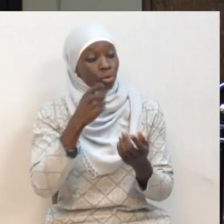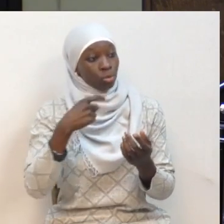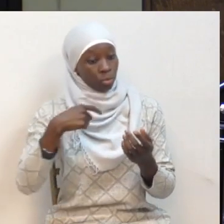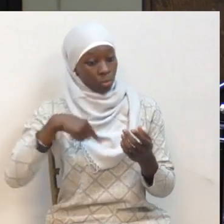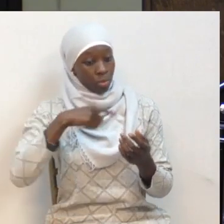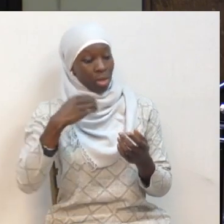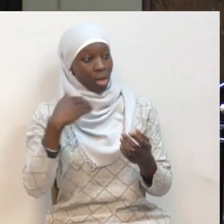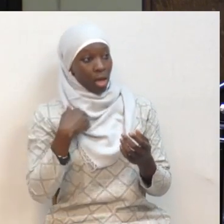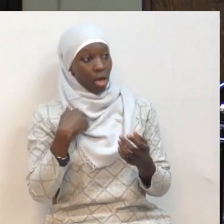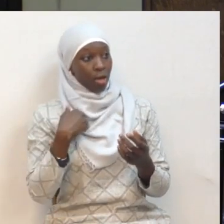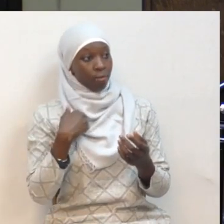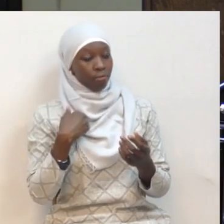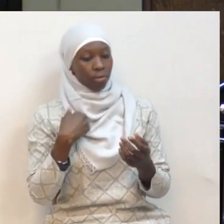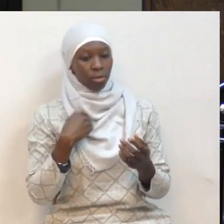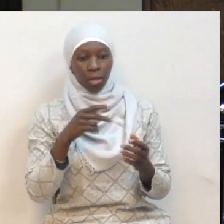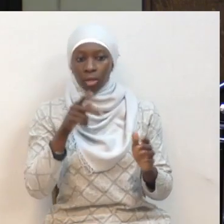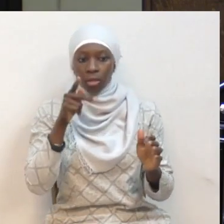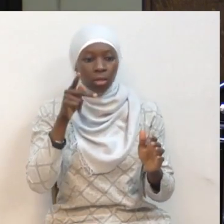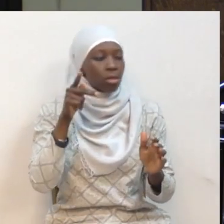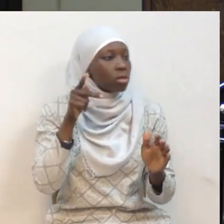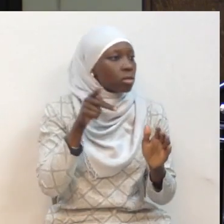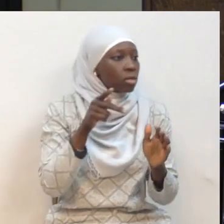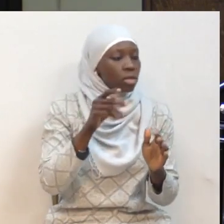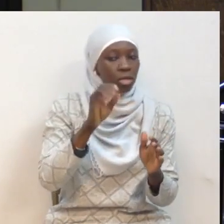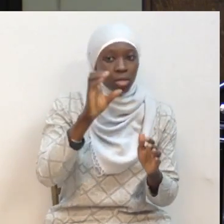who would kick their wives out of their homes